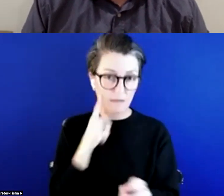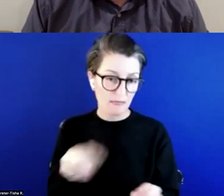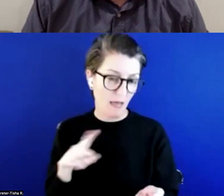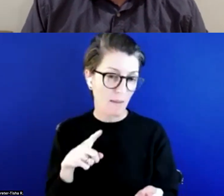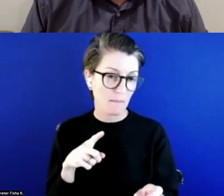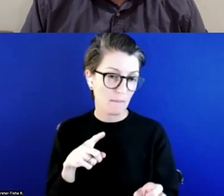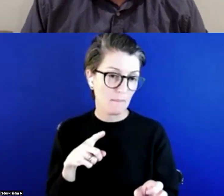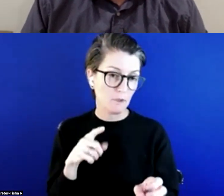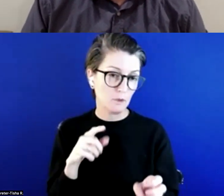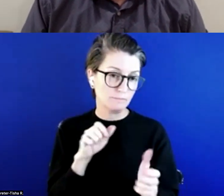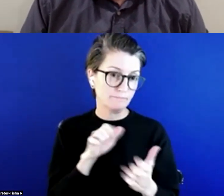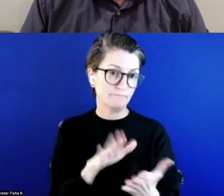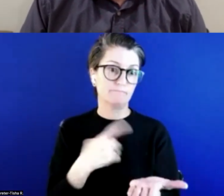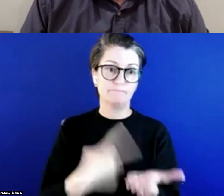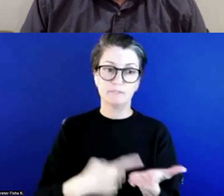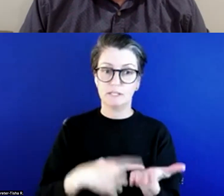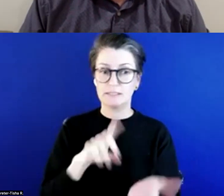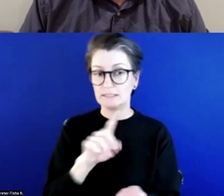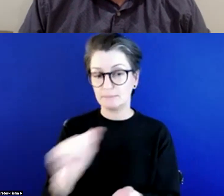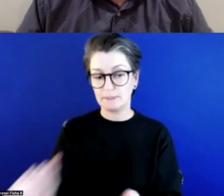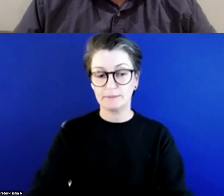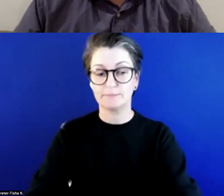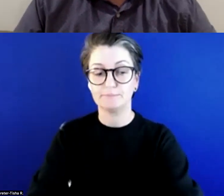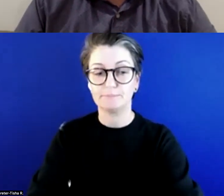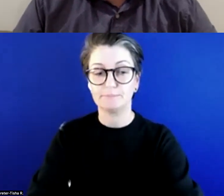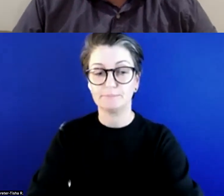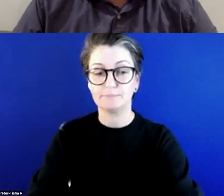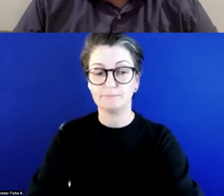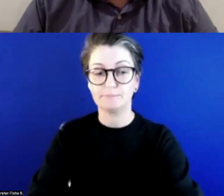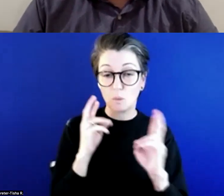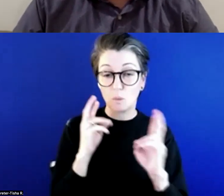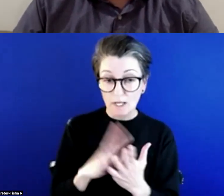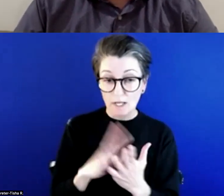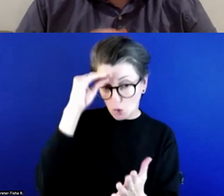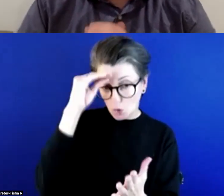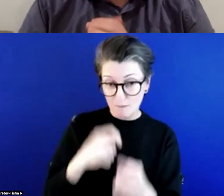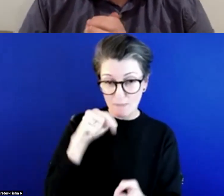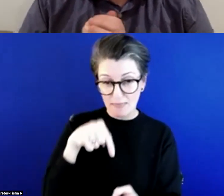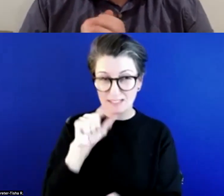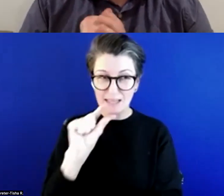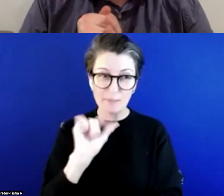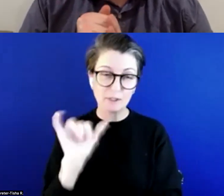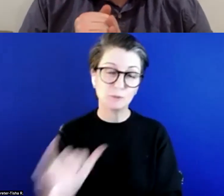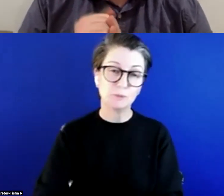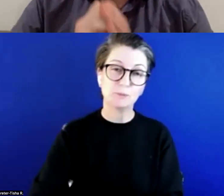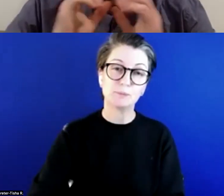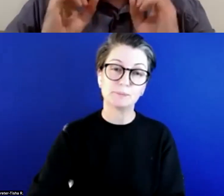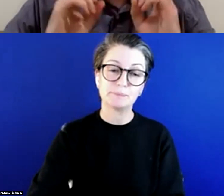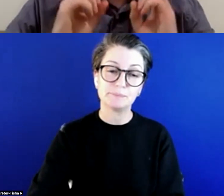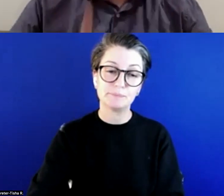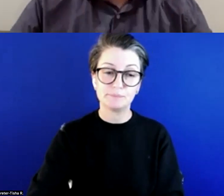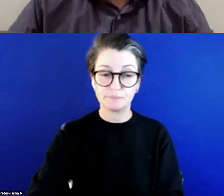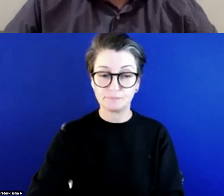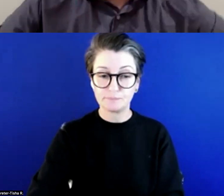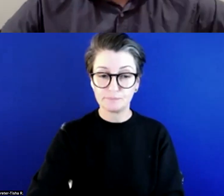address disability. And so I'm hoping to actually learn from this as well a little bit. And